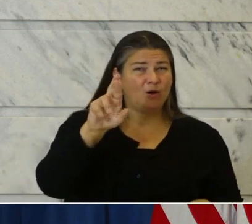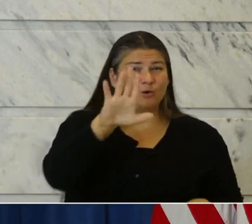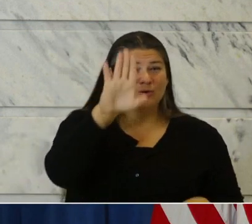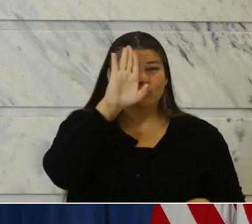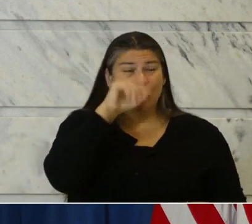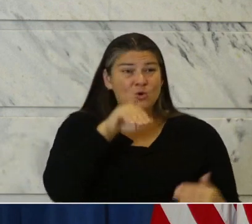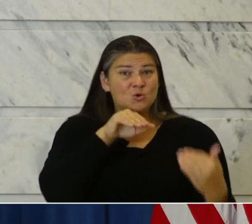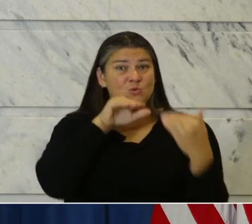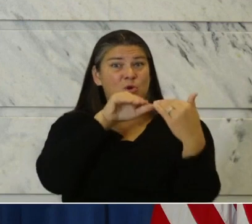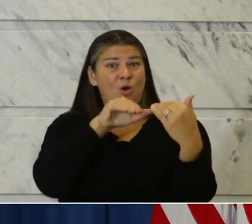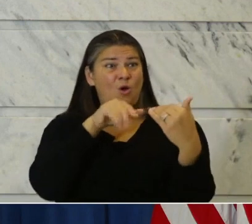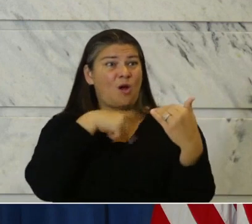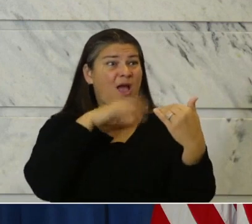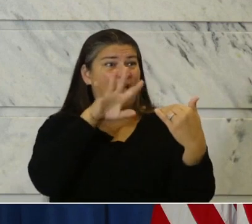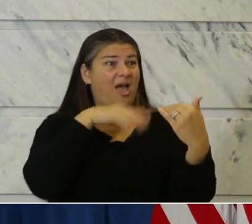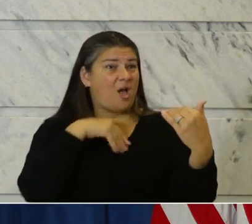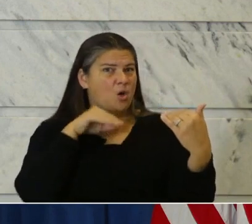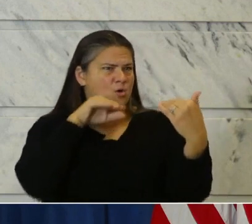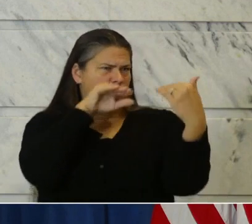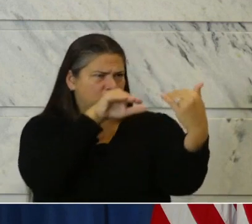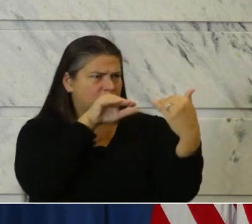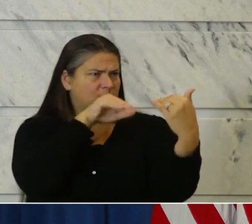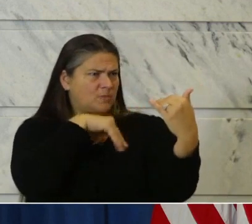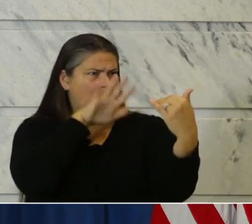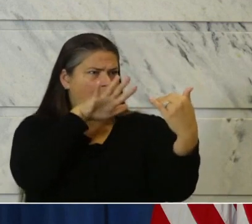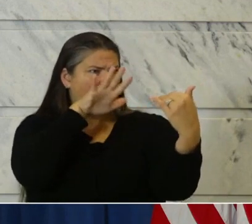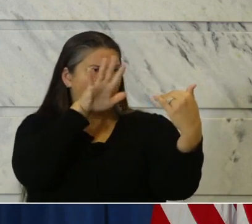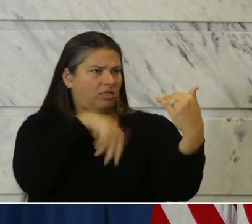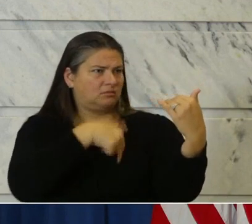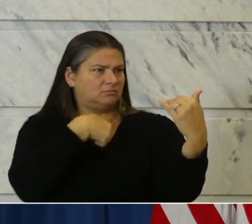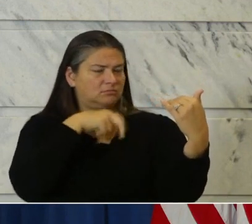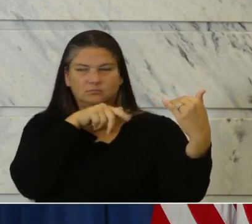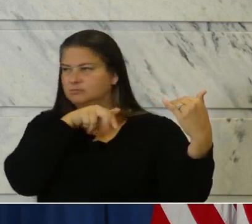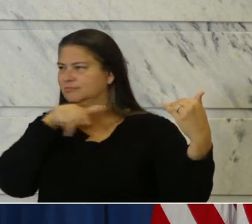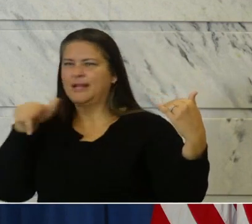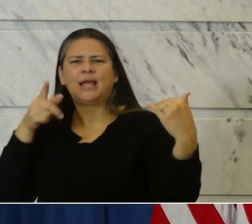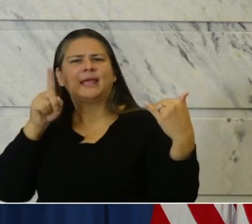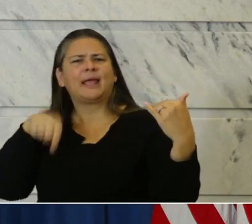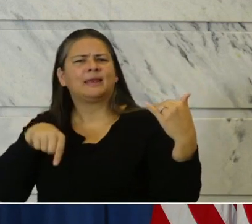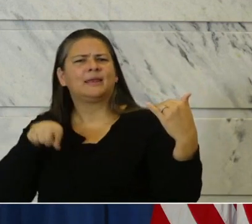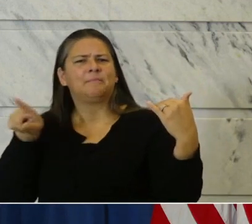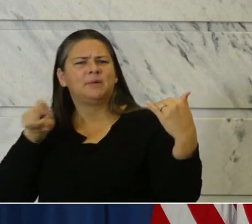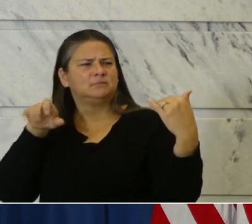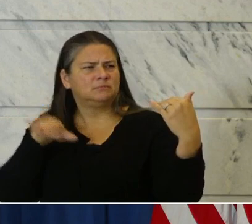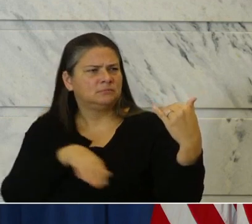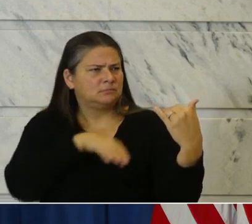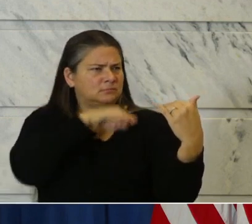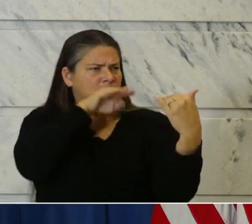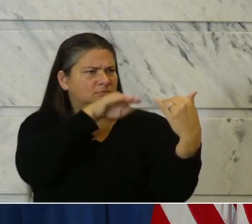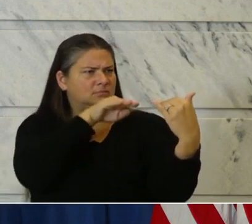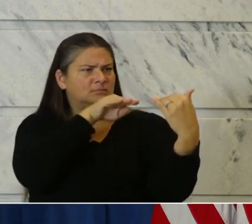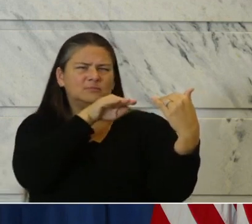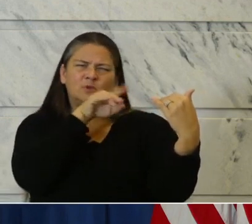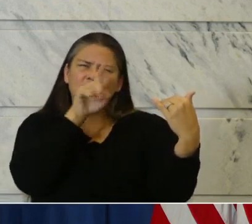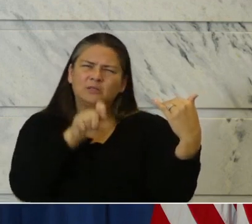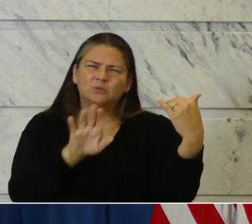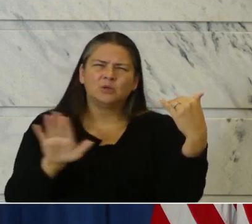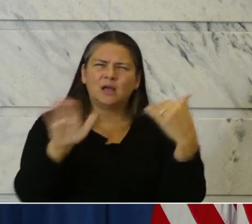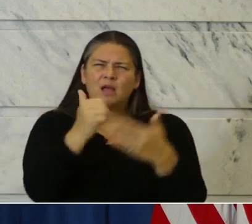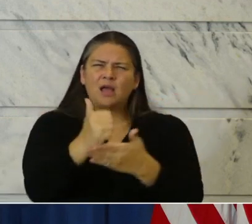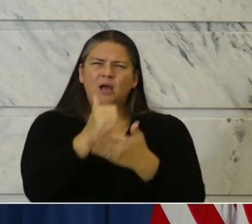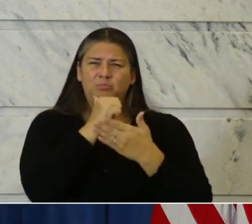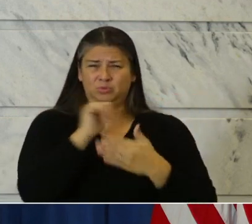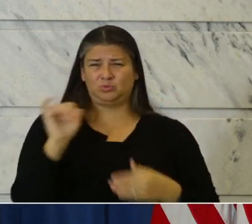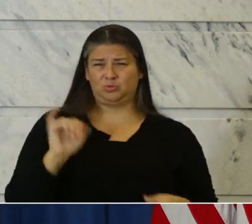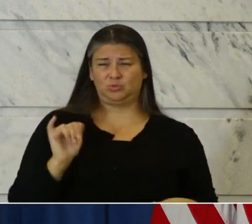battlefield. We can't stop doing what it takes, and I really need your help. The fall, and I think Dr. Stack,